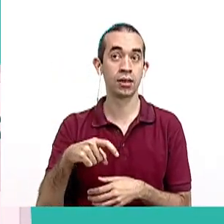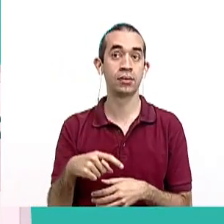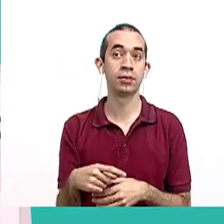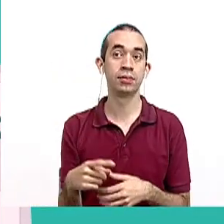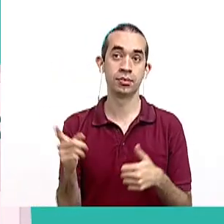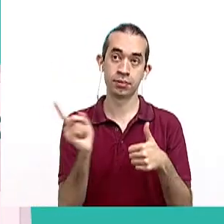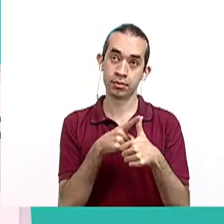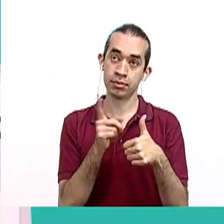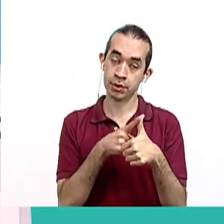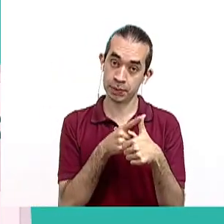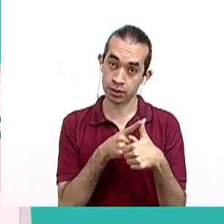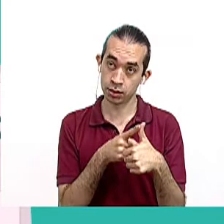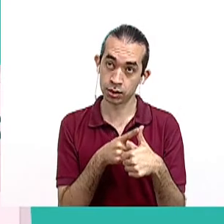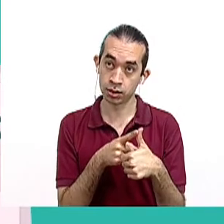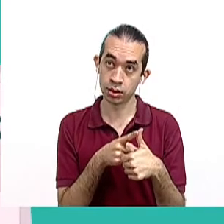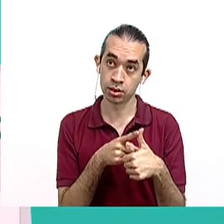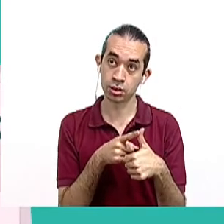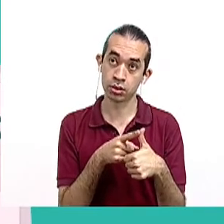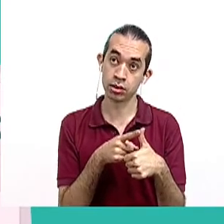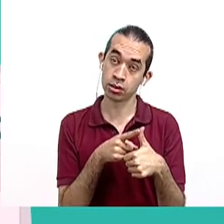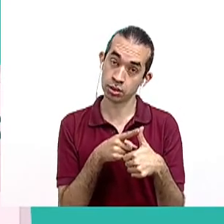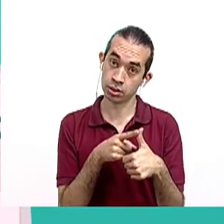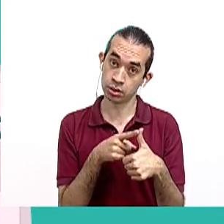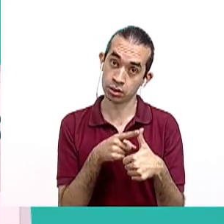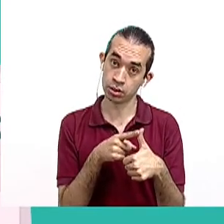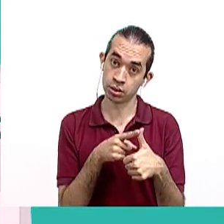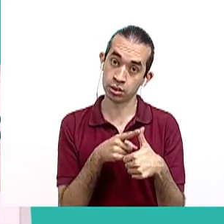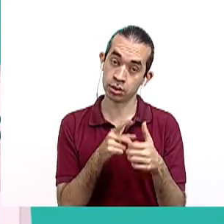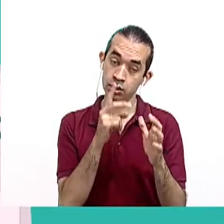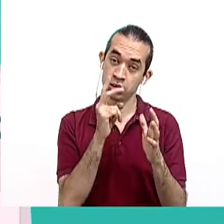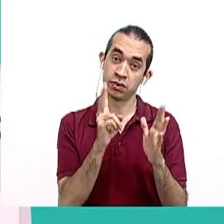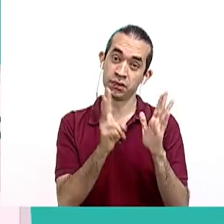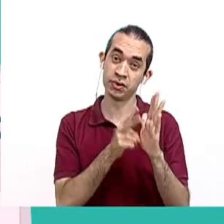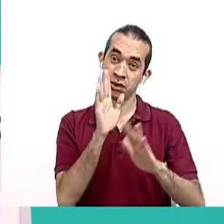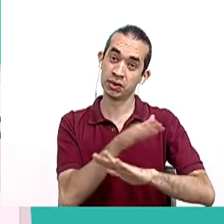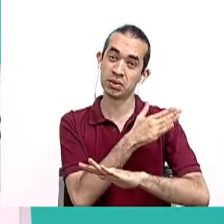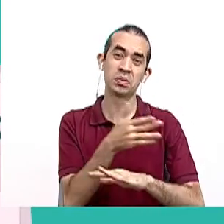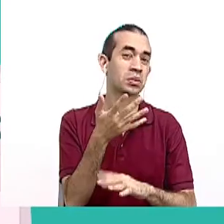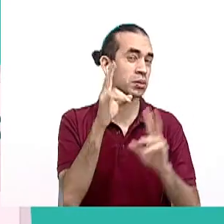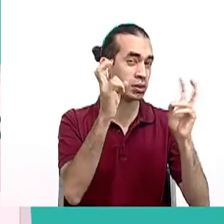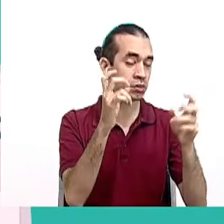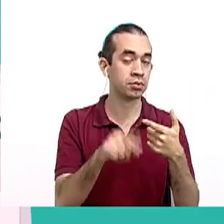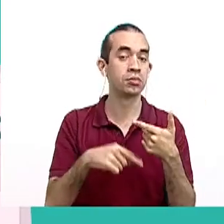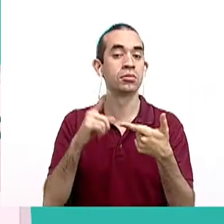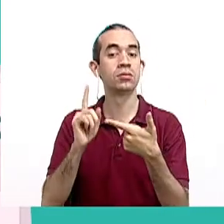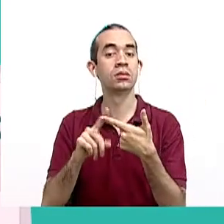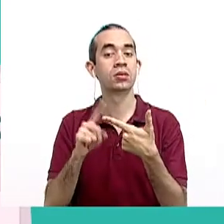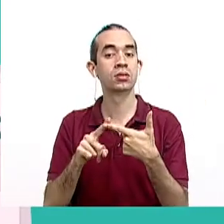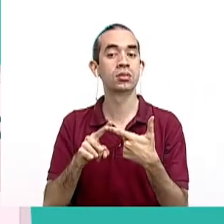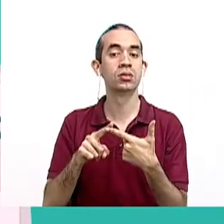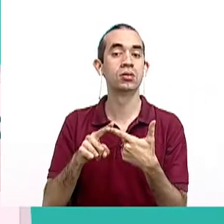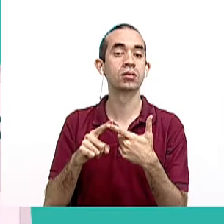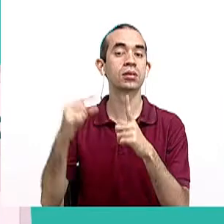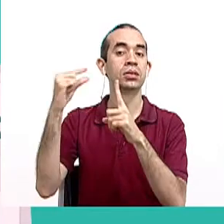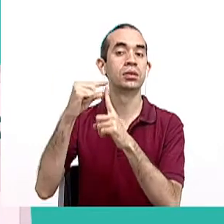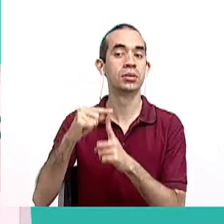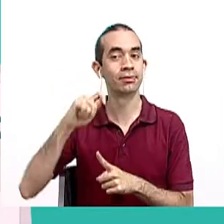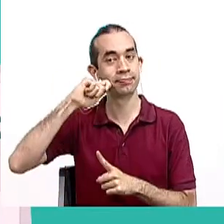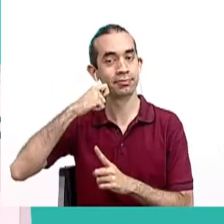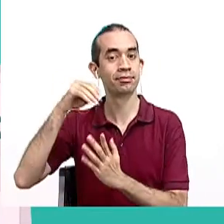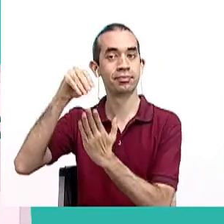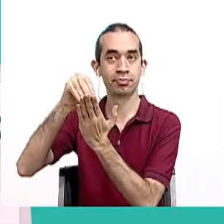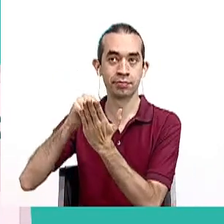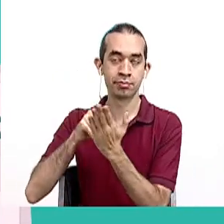first what is the video song about, and then you have to write down all the